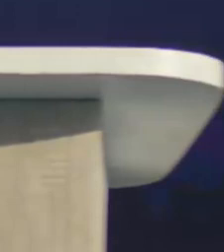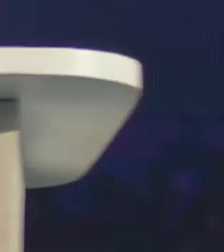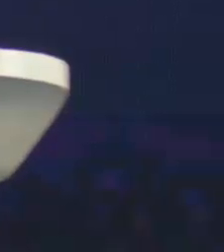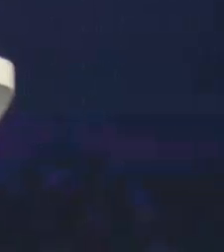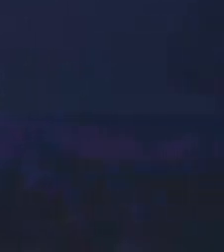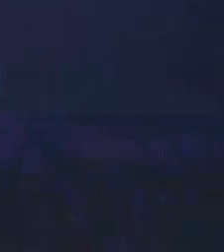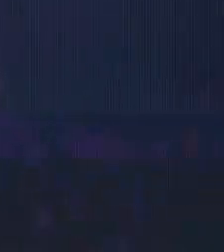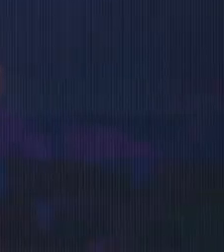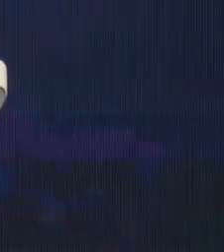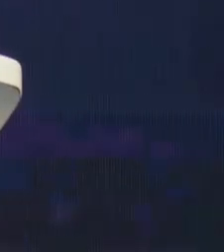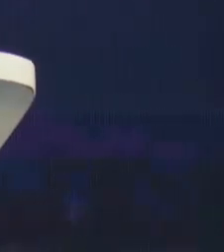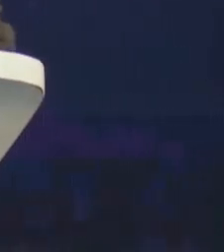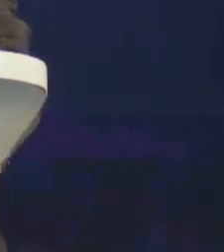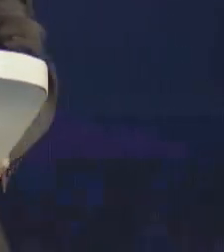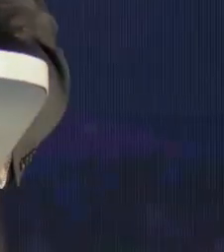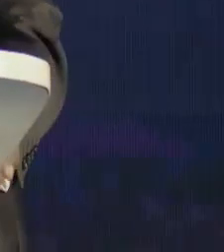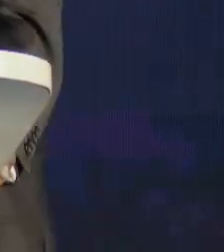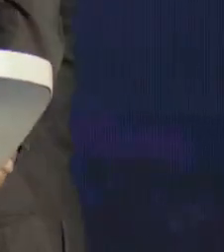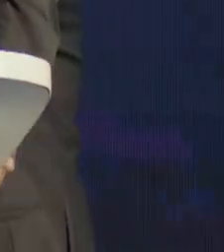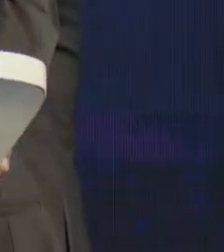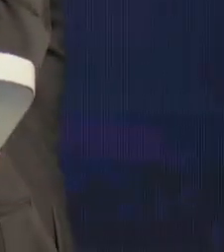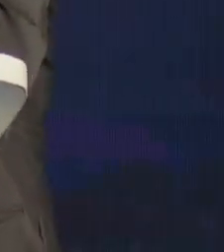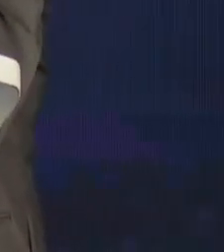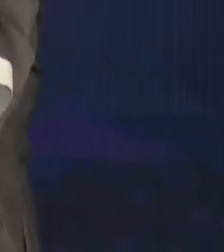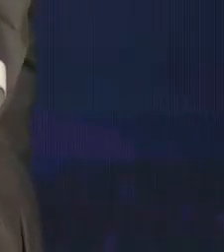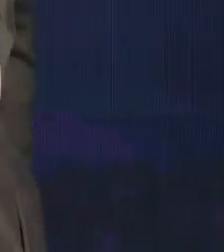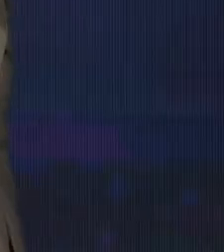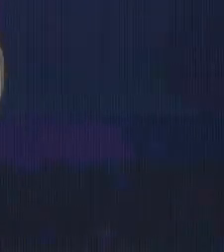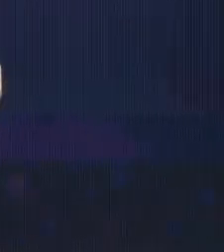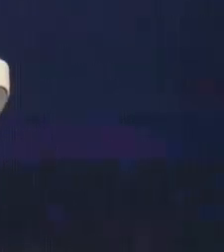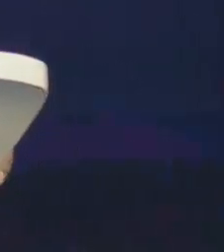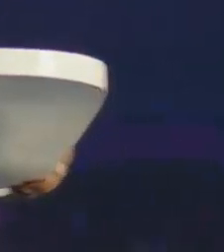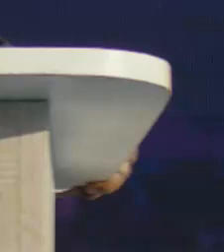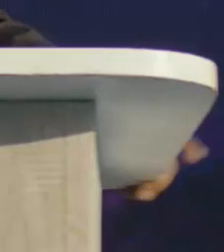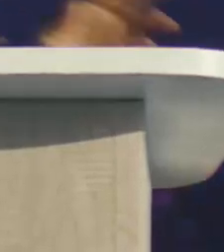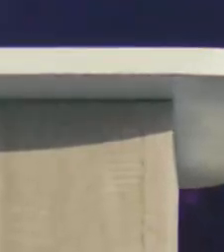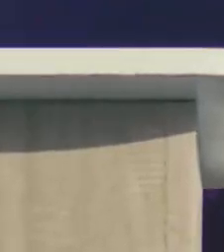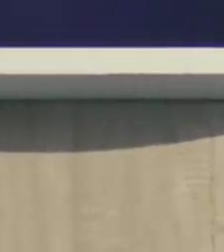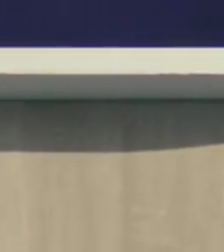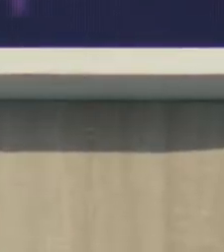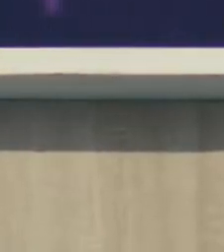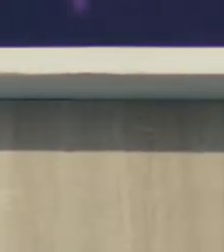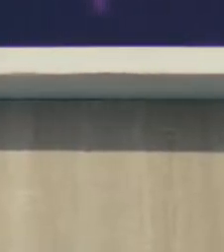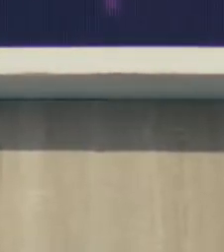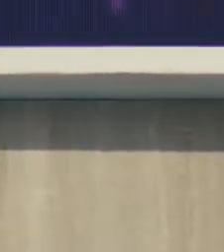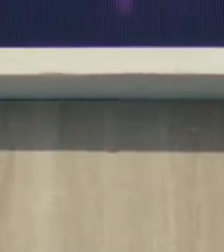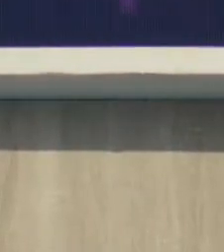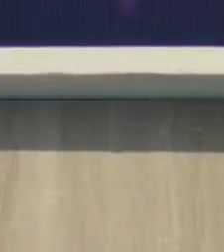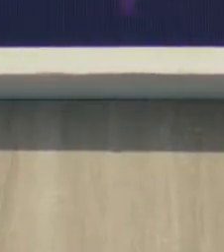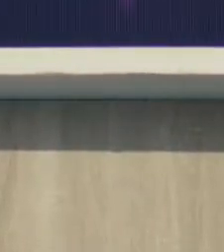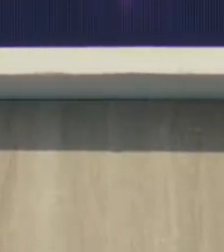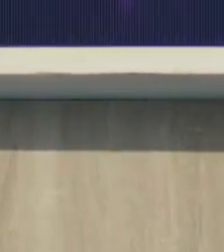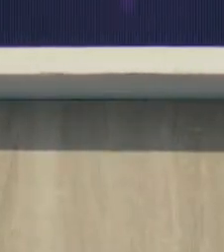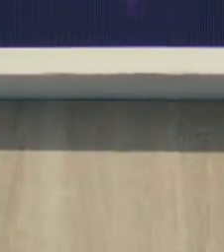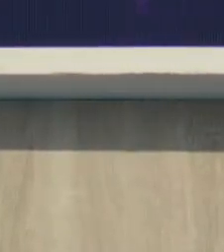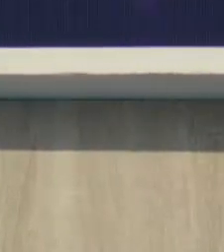and something specific. And so Moses had fulfilled the calling of the Lord upon his